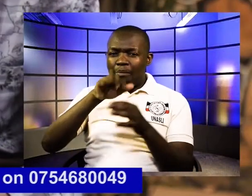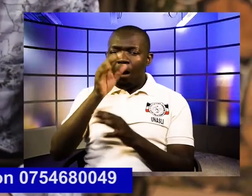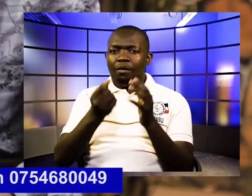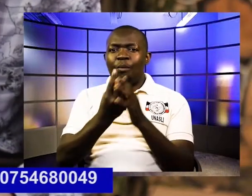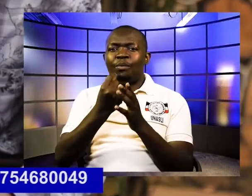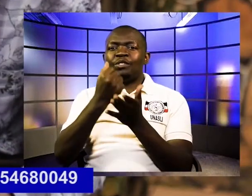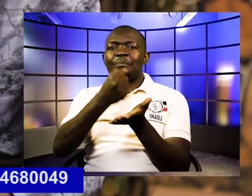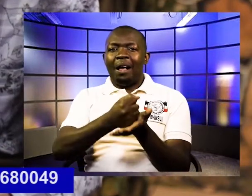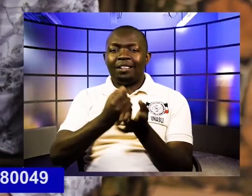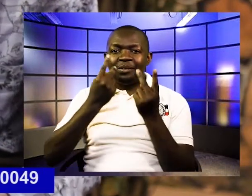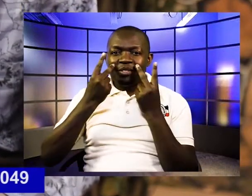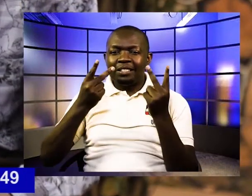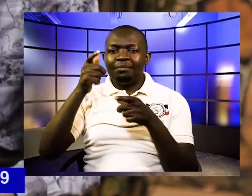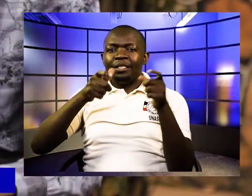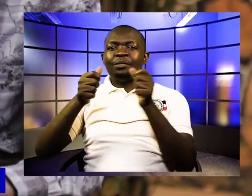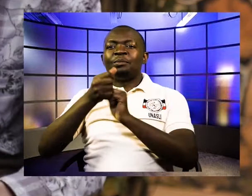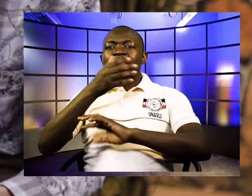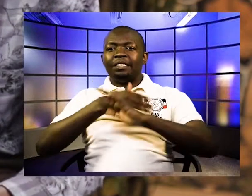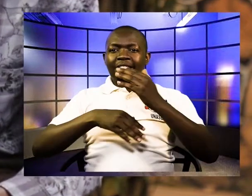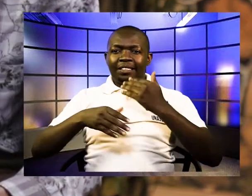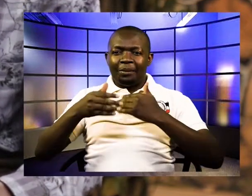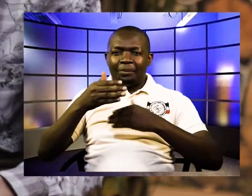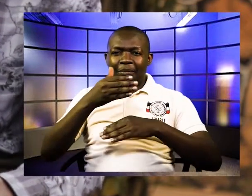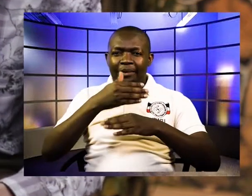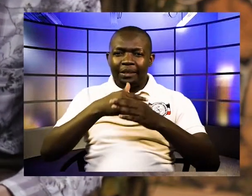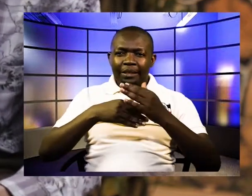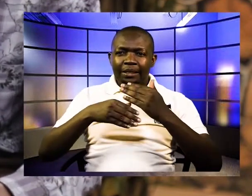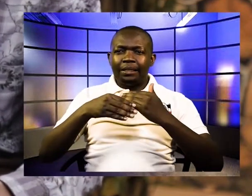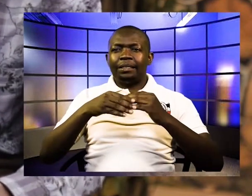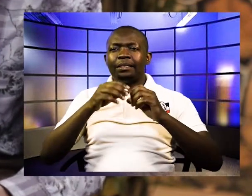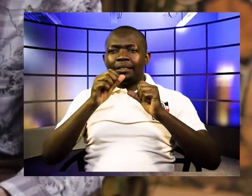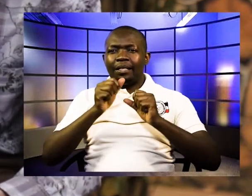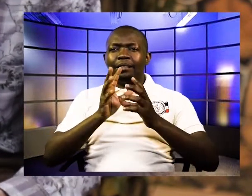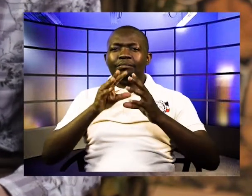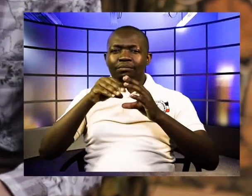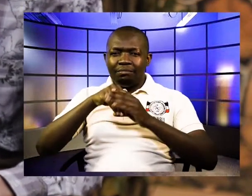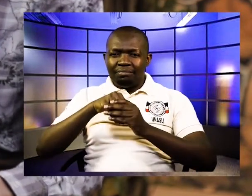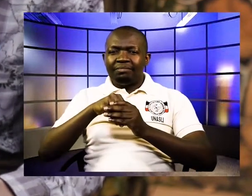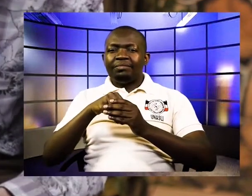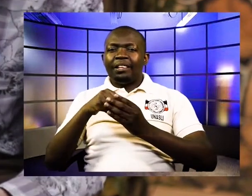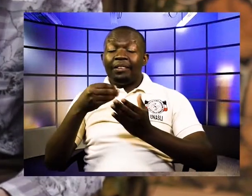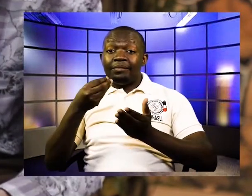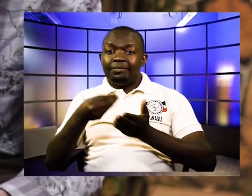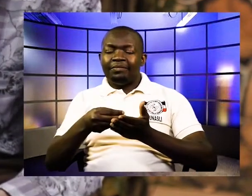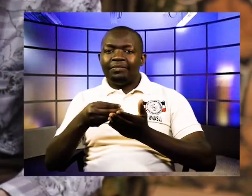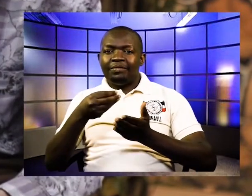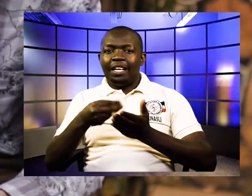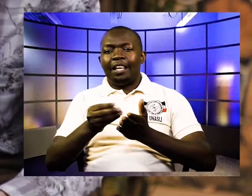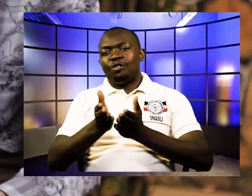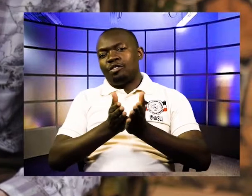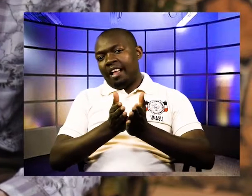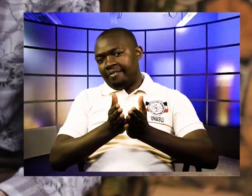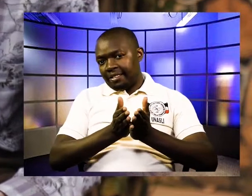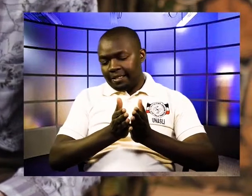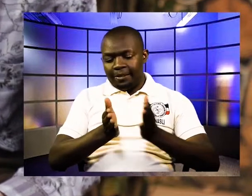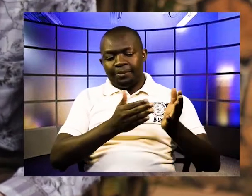that persons with disabilities are linked to formal financial services. And